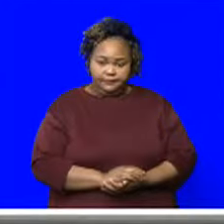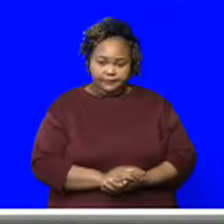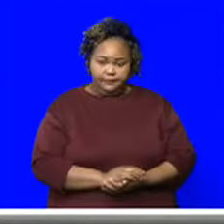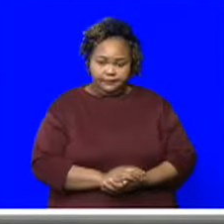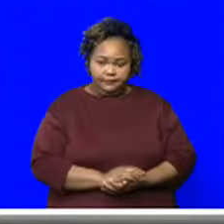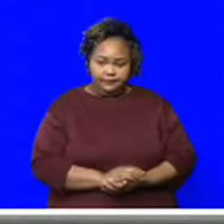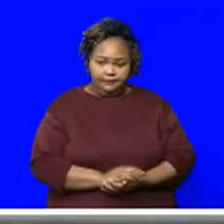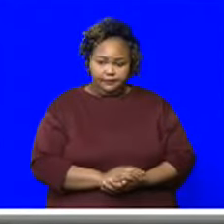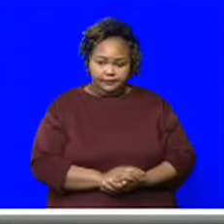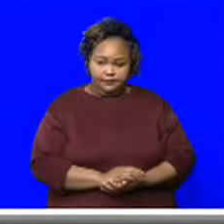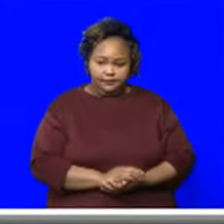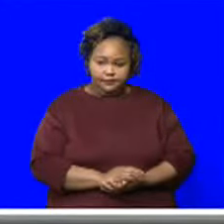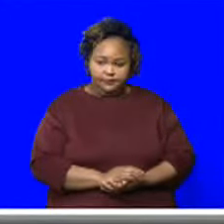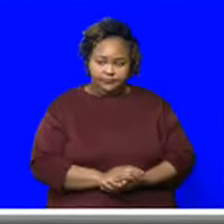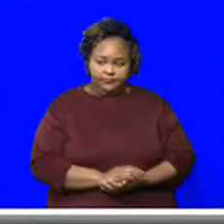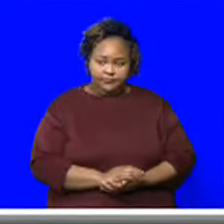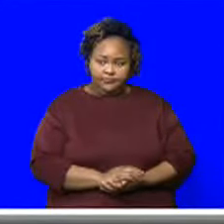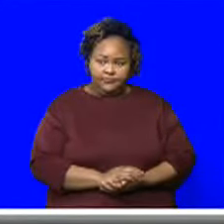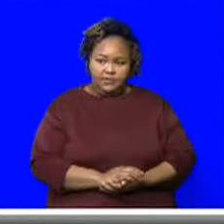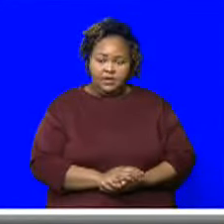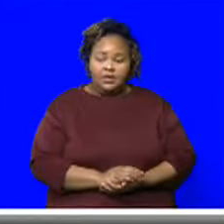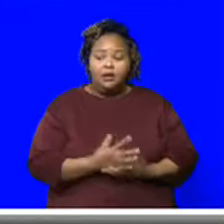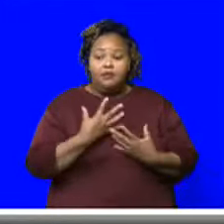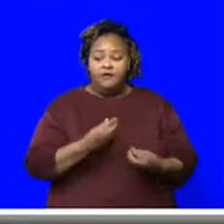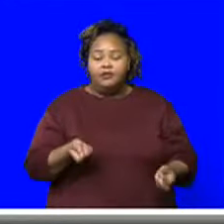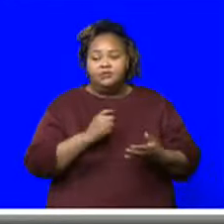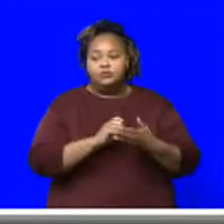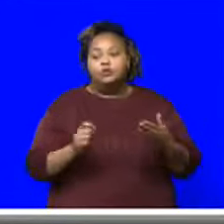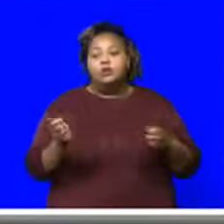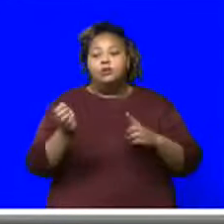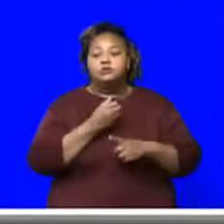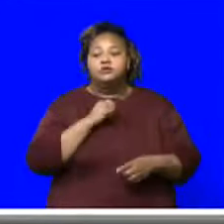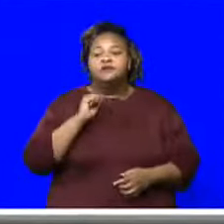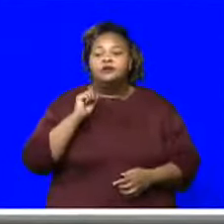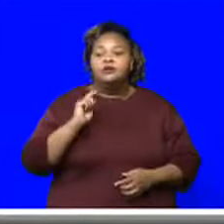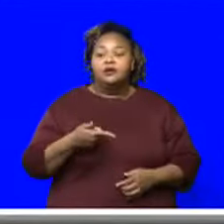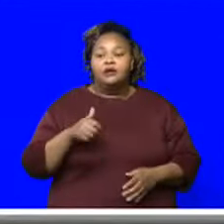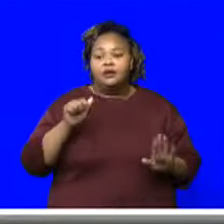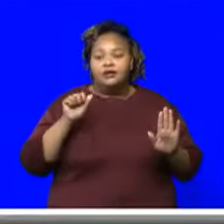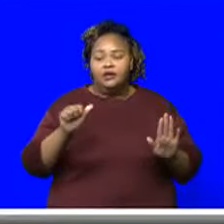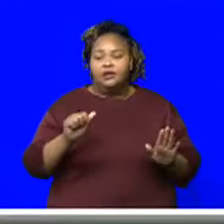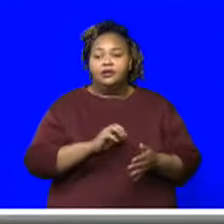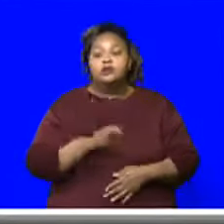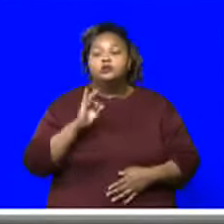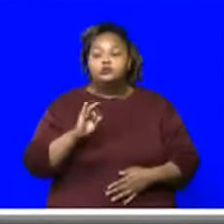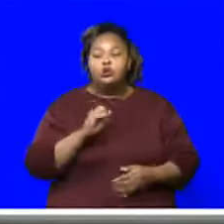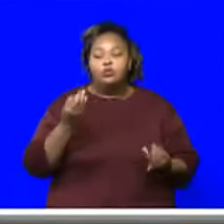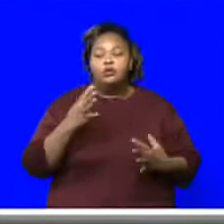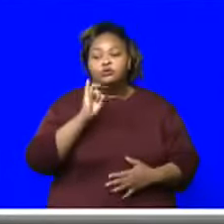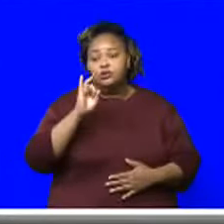Candidates attaining grade A. We have 25 candidates who attained